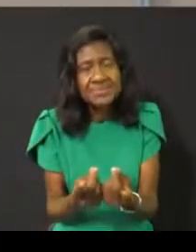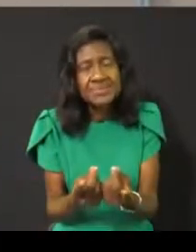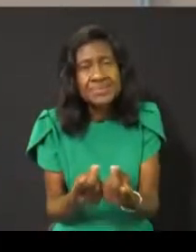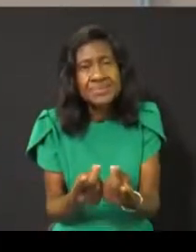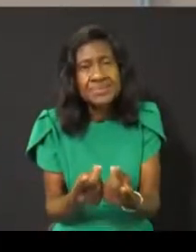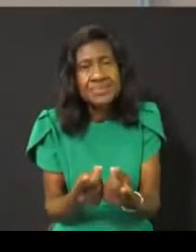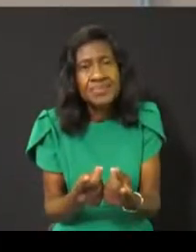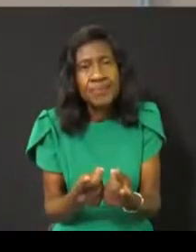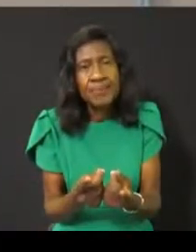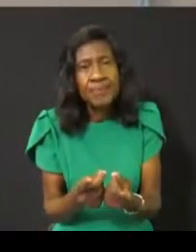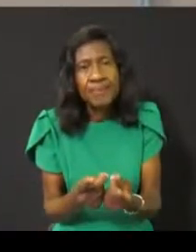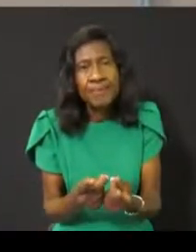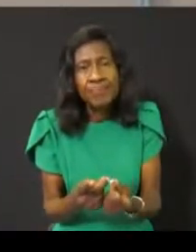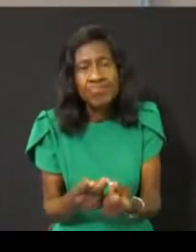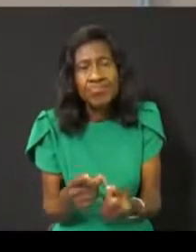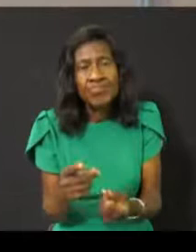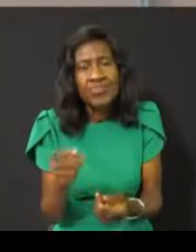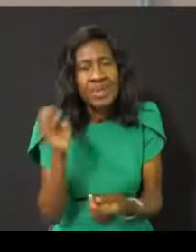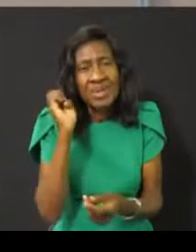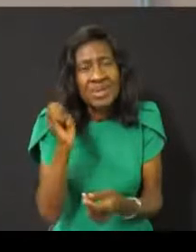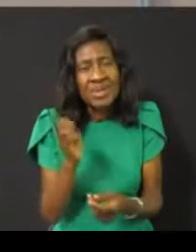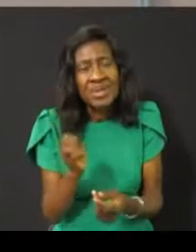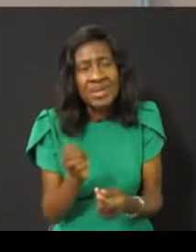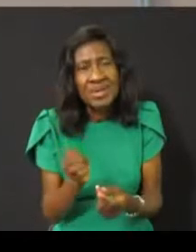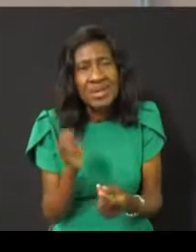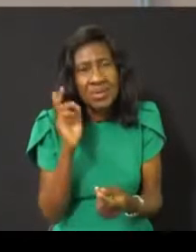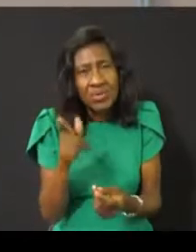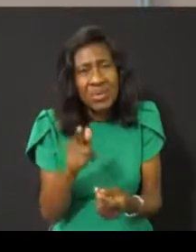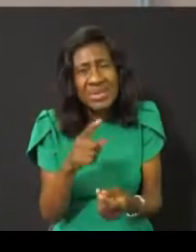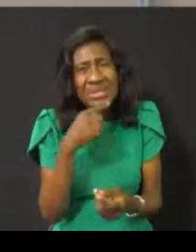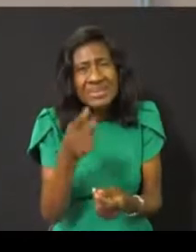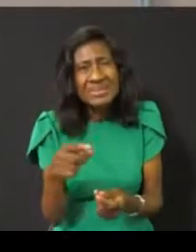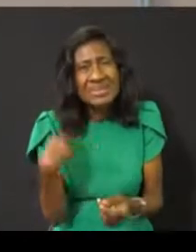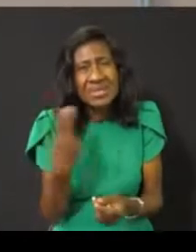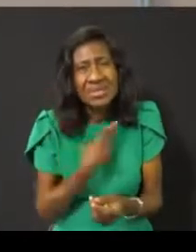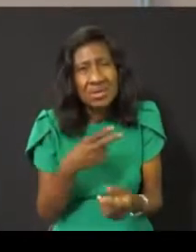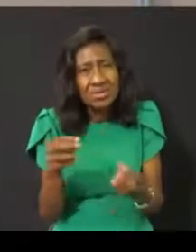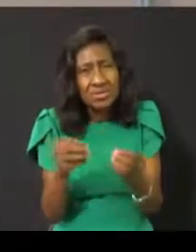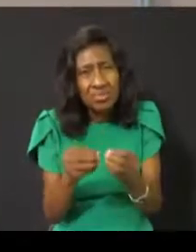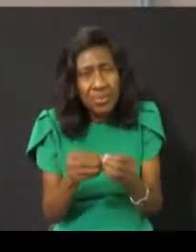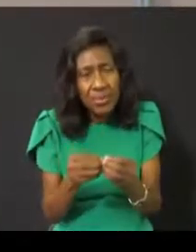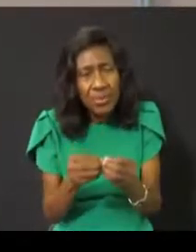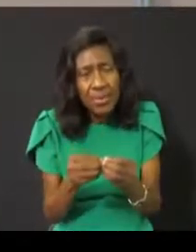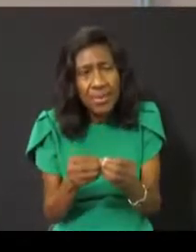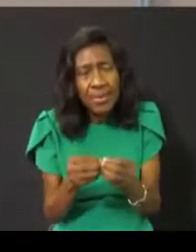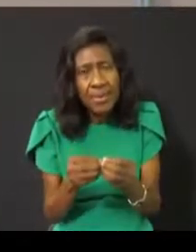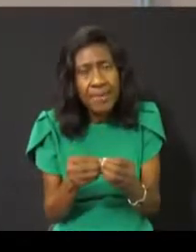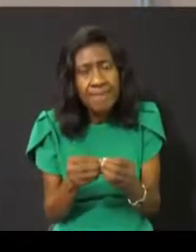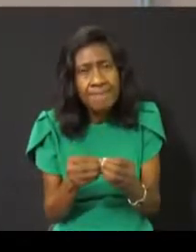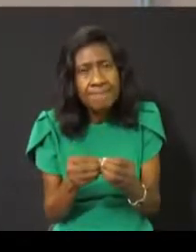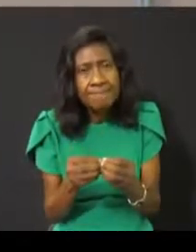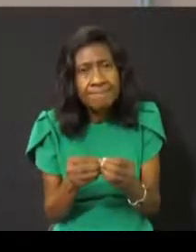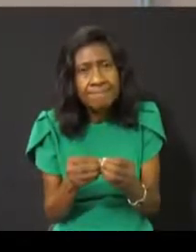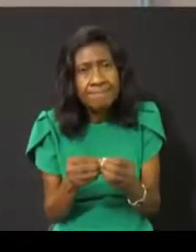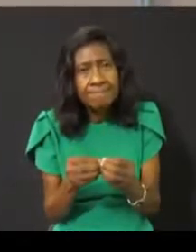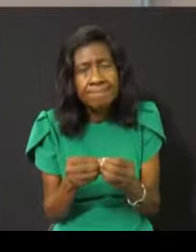by DOT that I would love to update the public on at this time. As